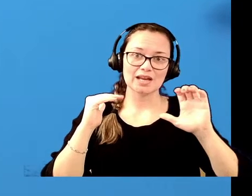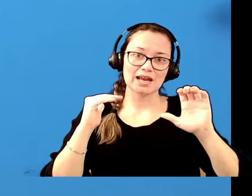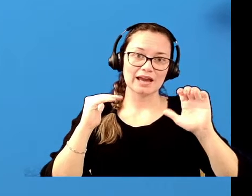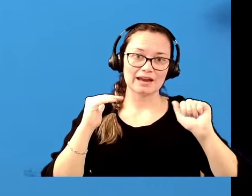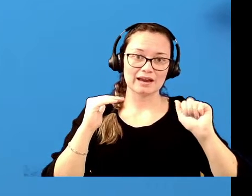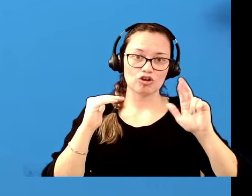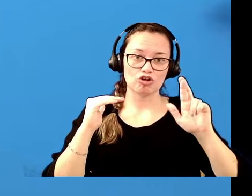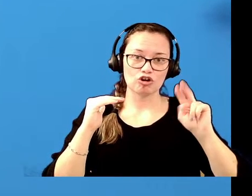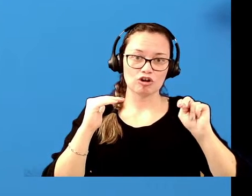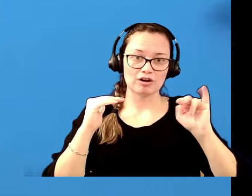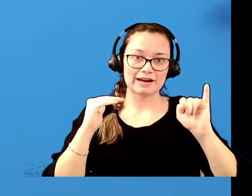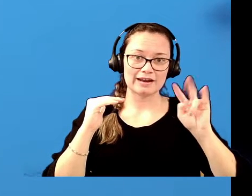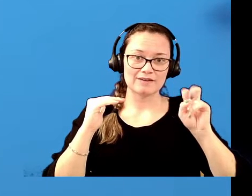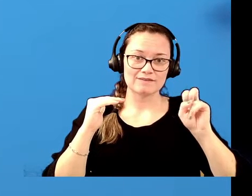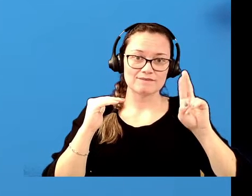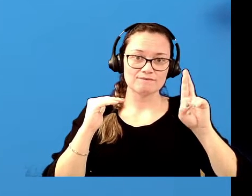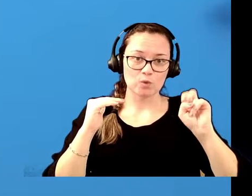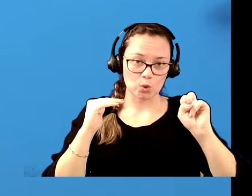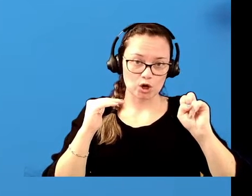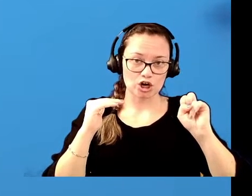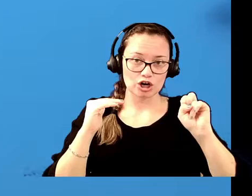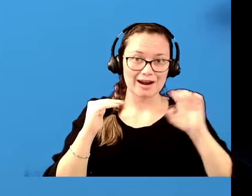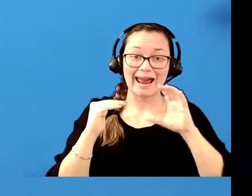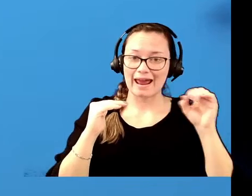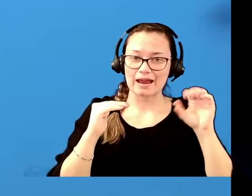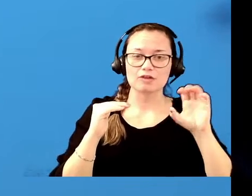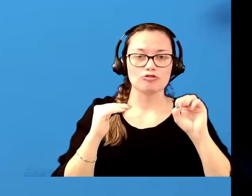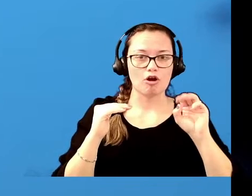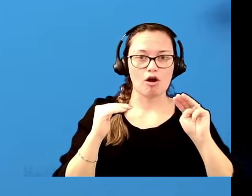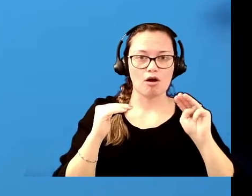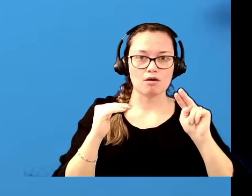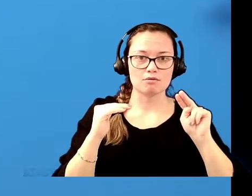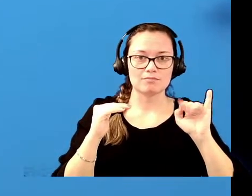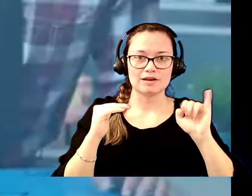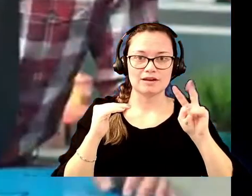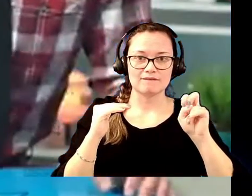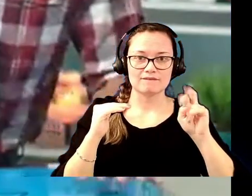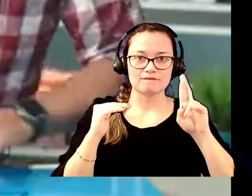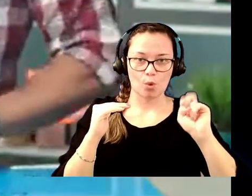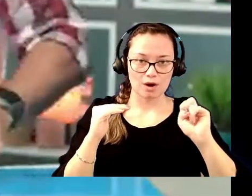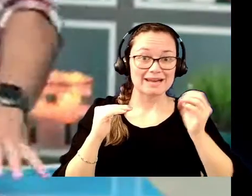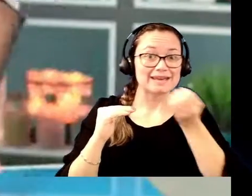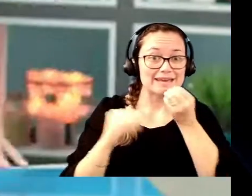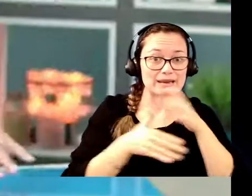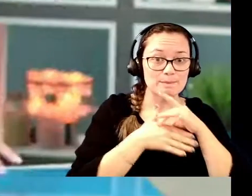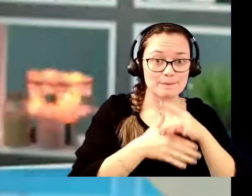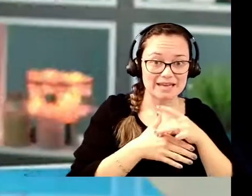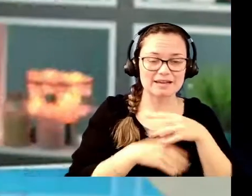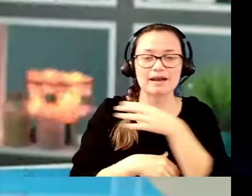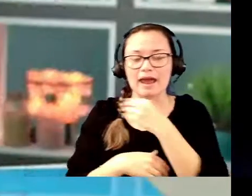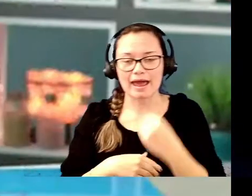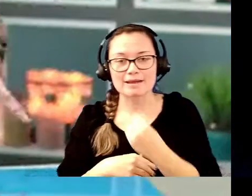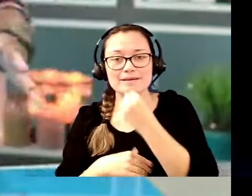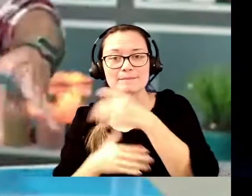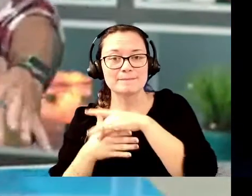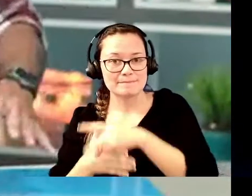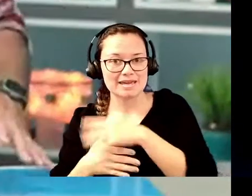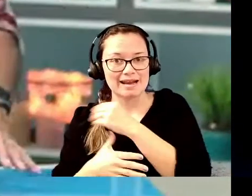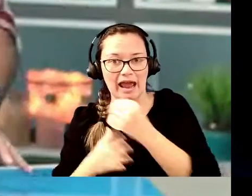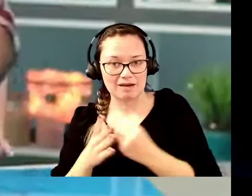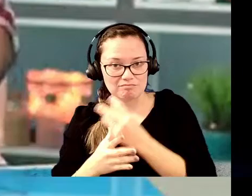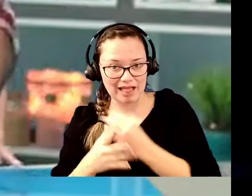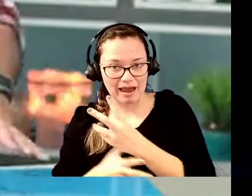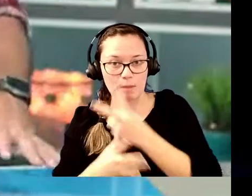the carnivores and also the omnivores. Okay. and they would move up. Now, if we wanted to get even